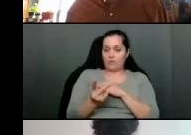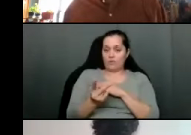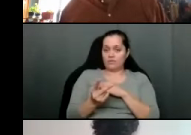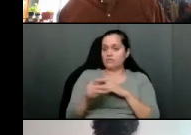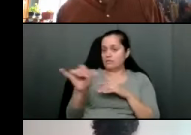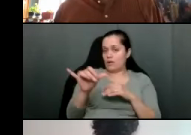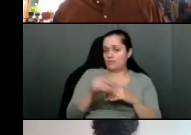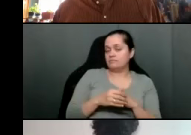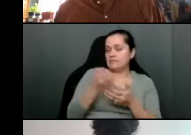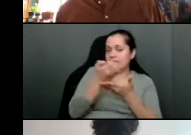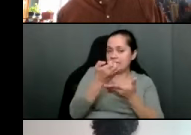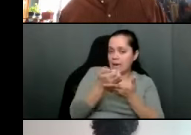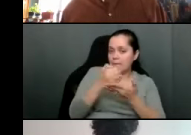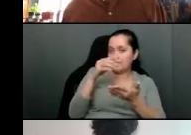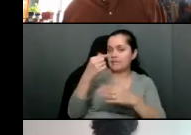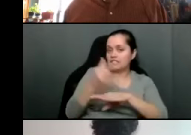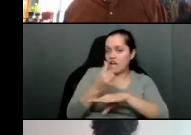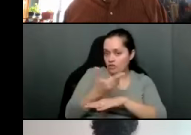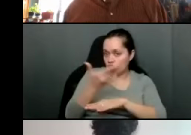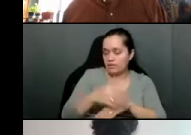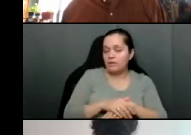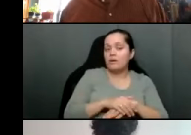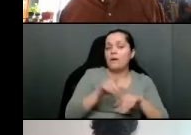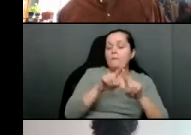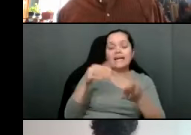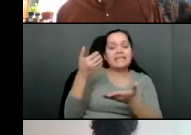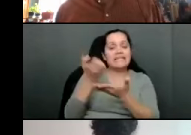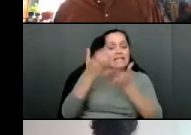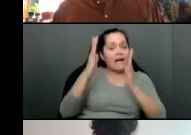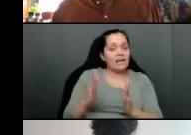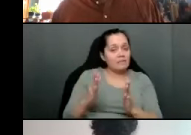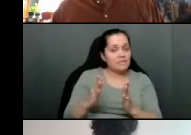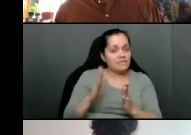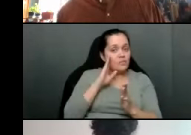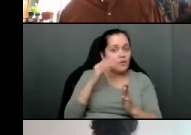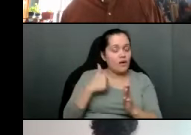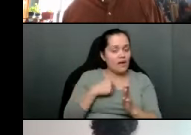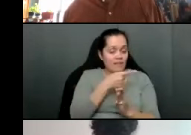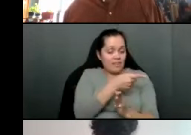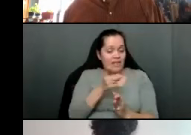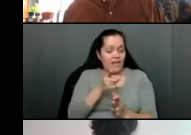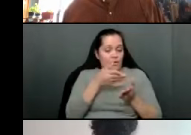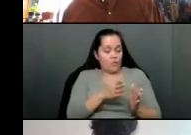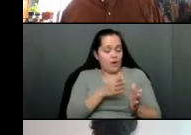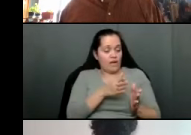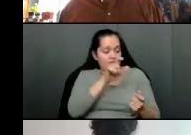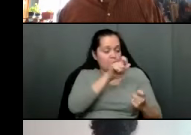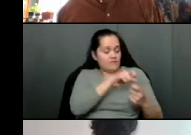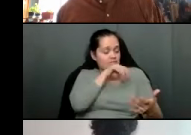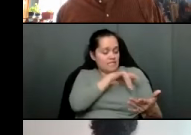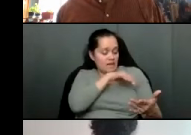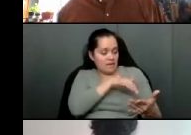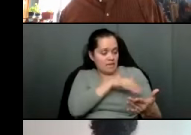well, economic geography. But the economist will have their own way of